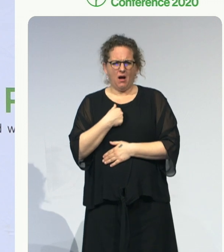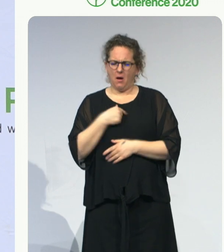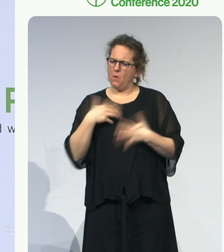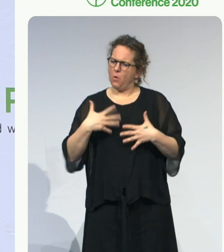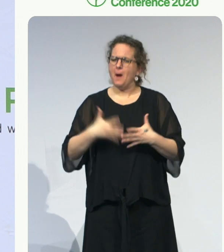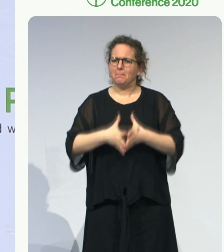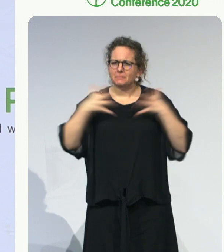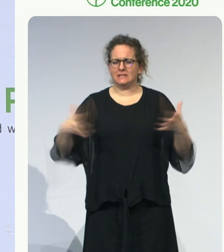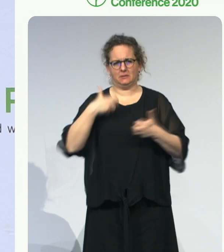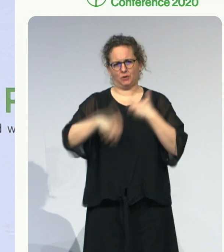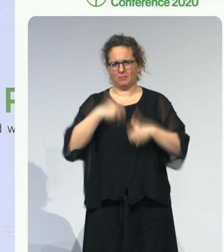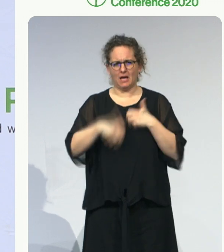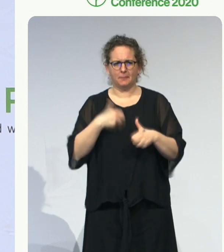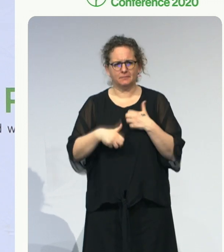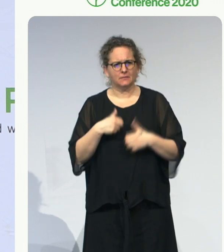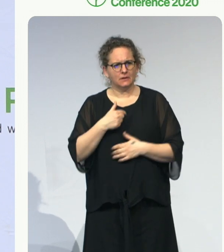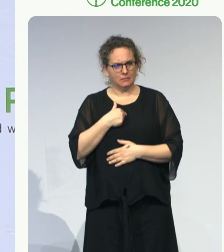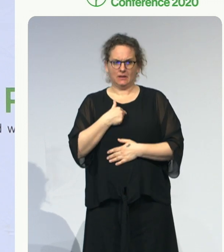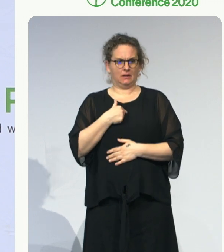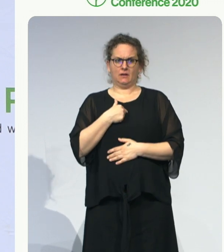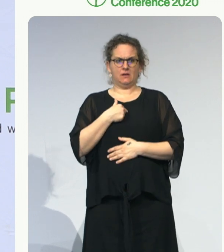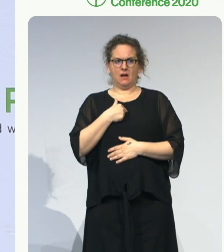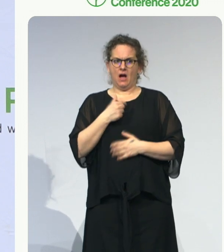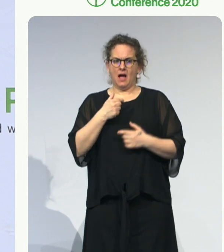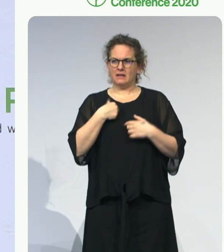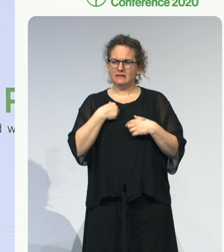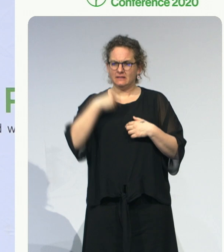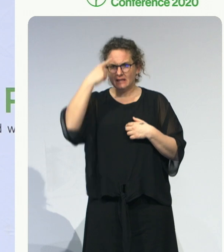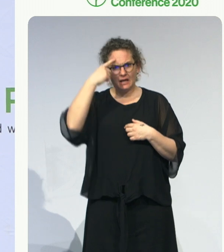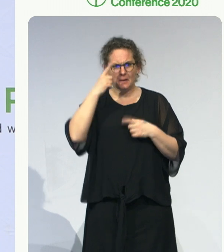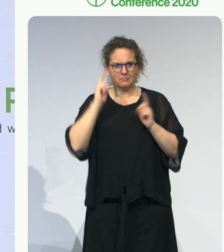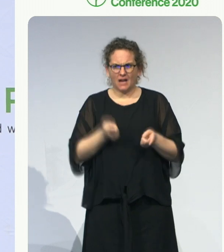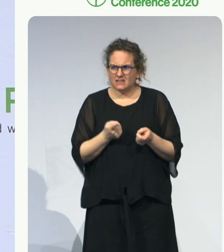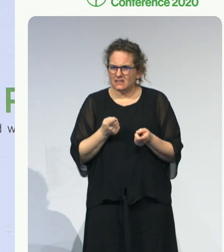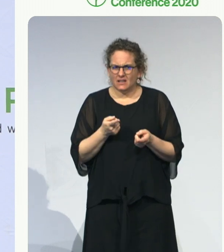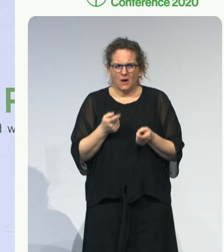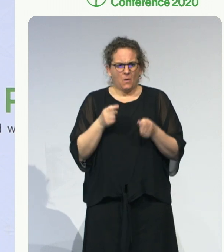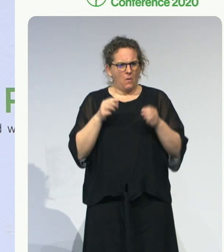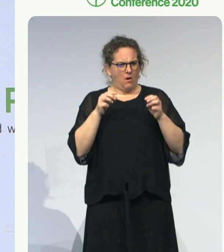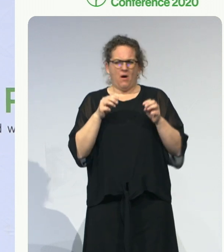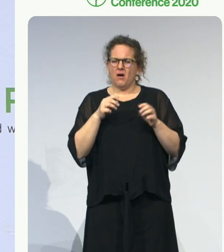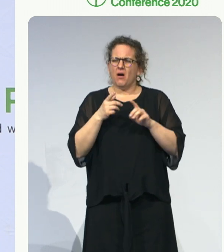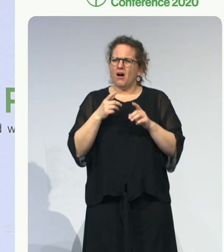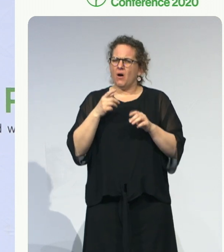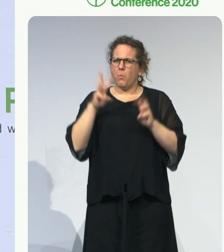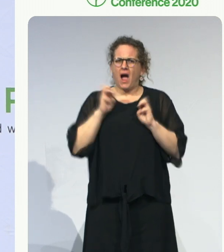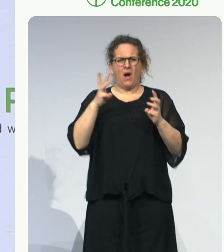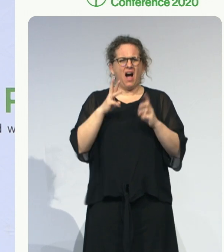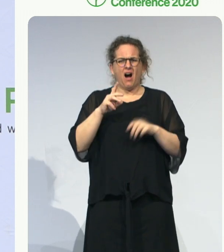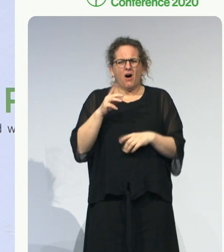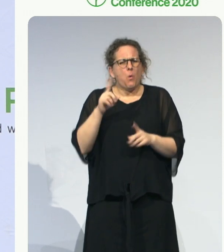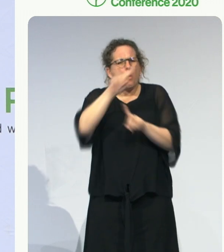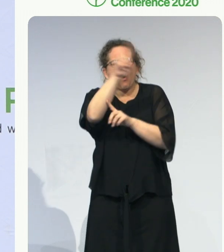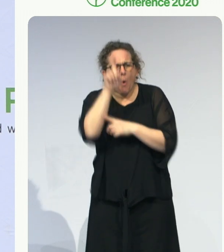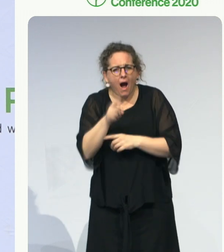What perplexed me the most at the time was the question, how come no one in the past paid any attention to this issue? It